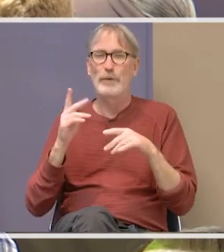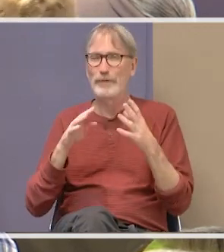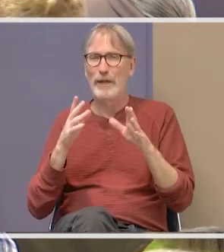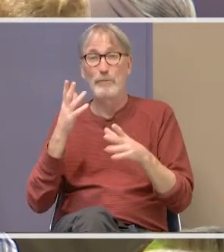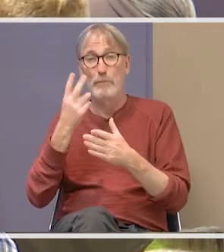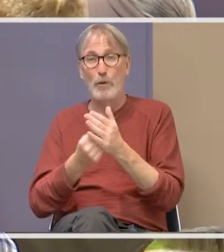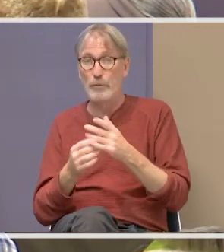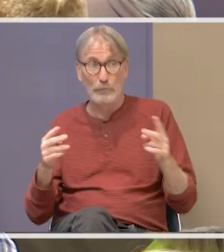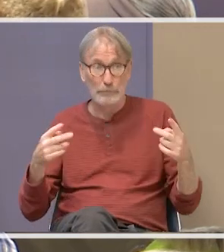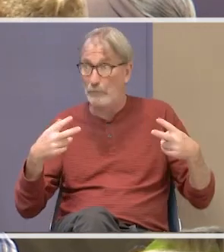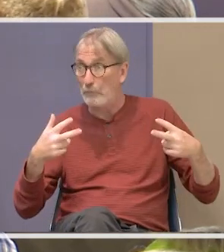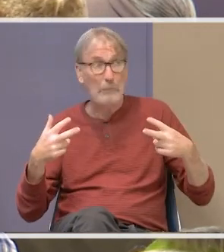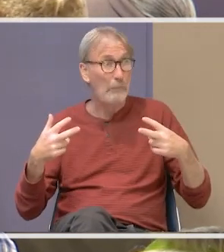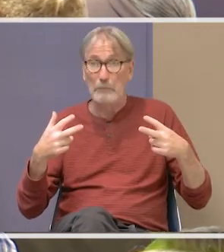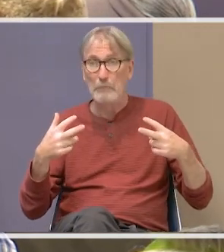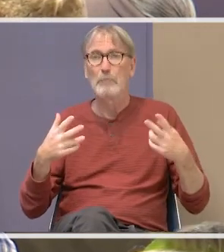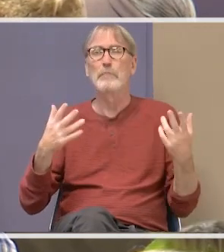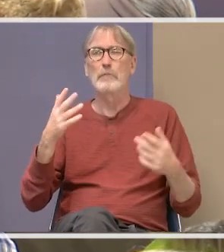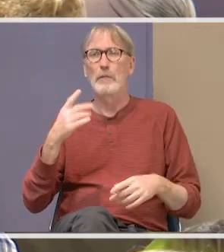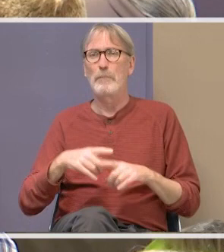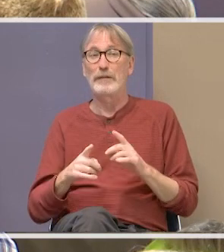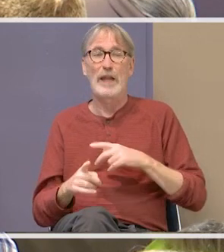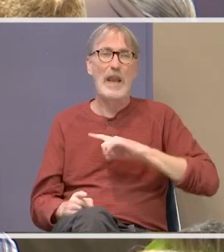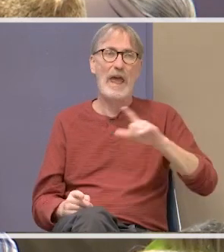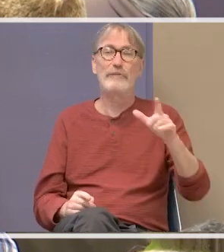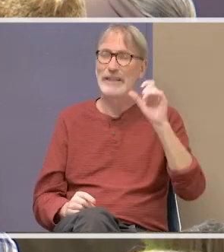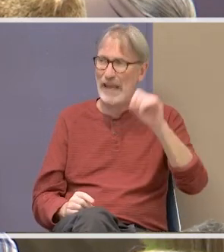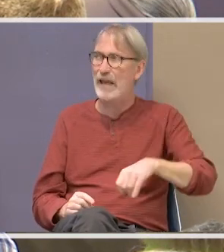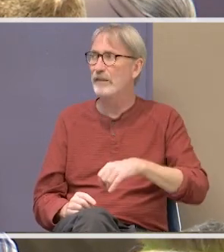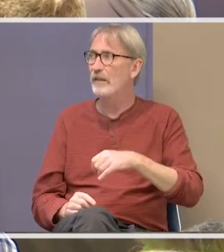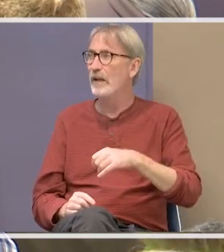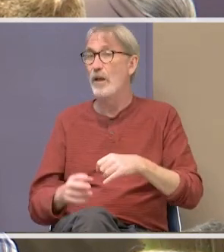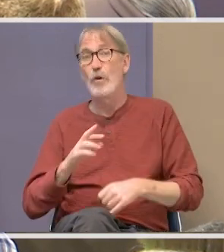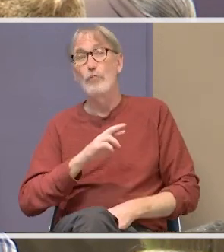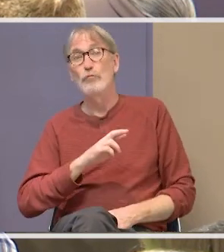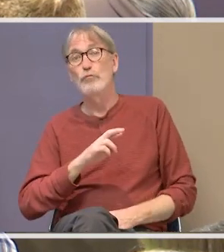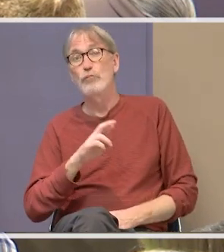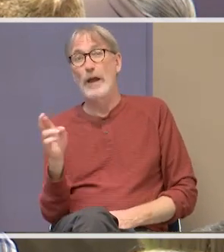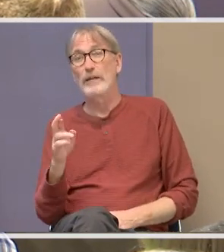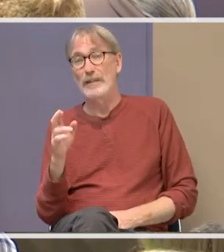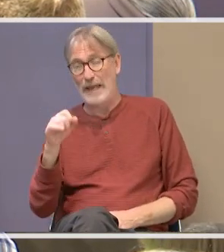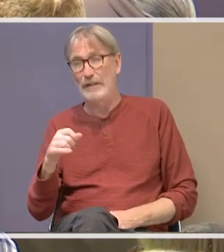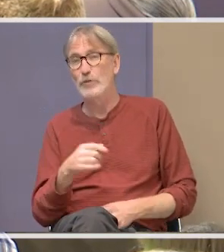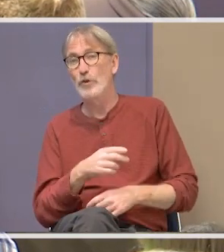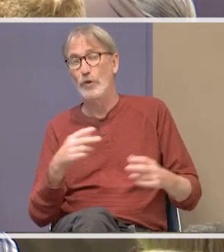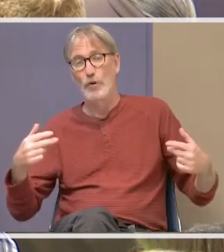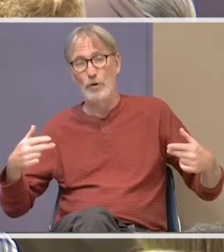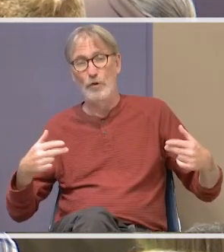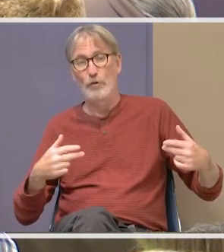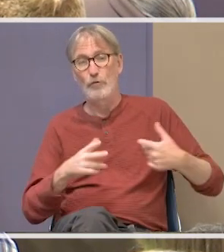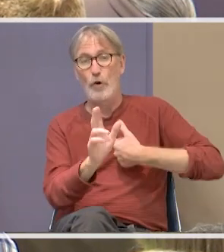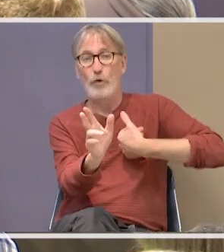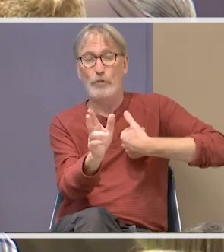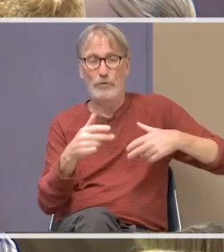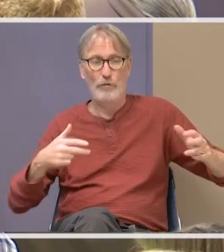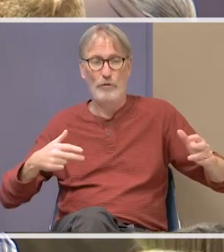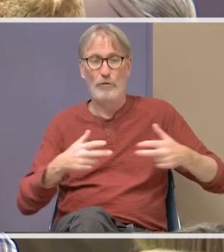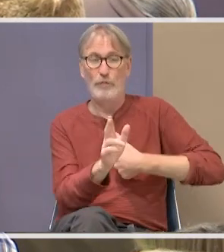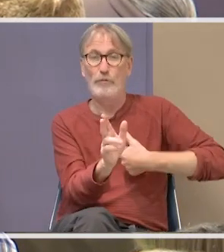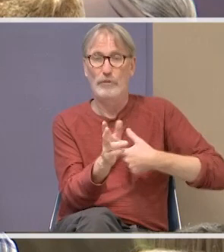know that they have their lane, that the left-hand people can turn and the right-hand people can turn